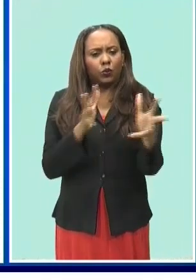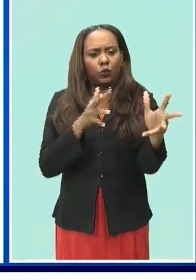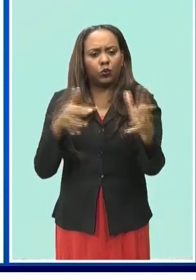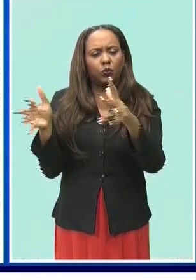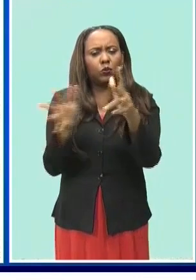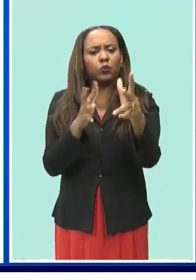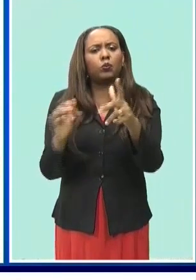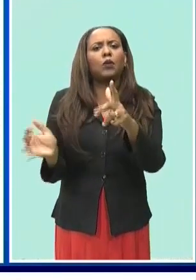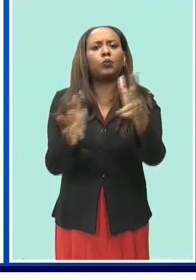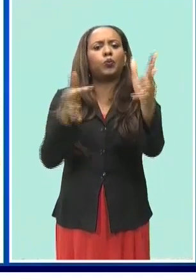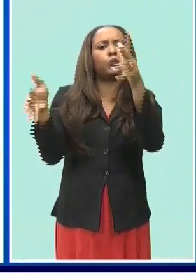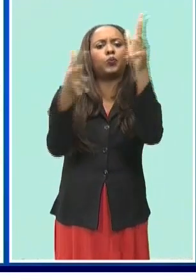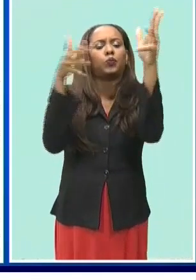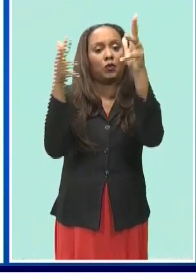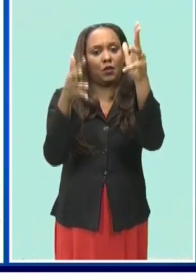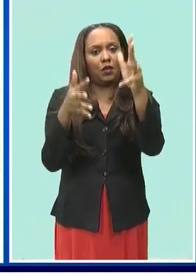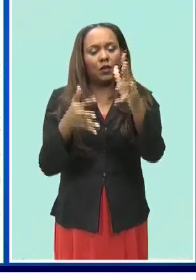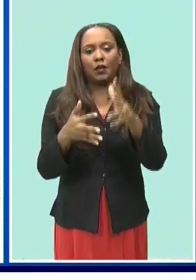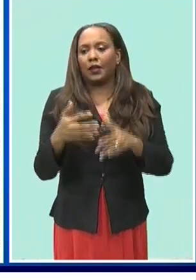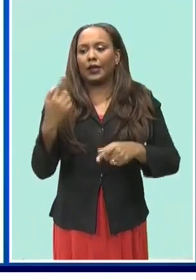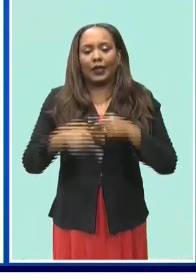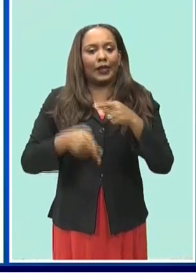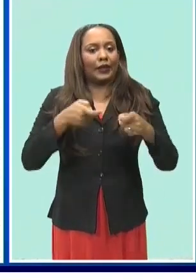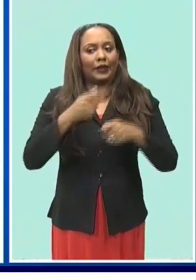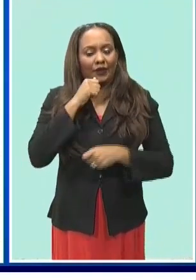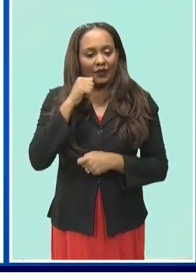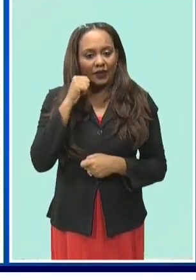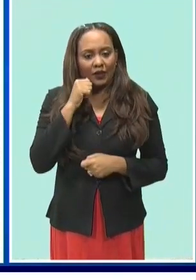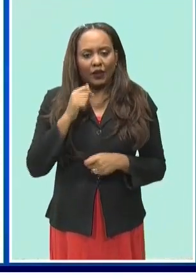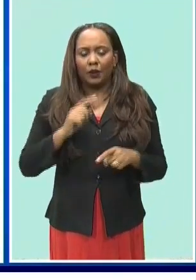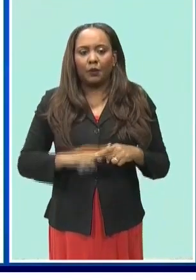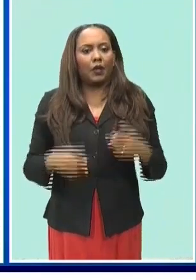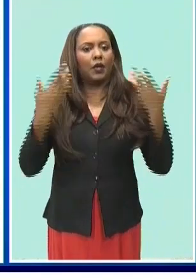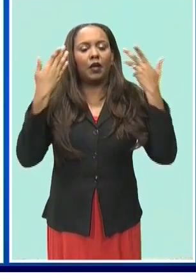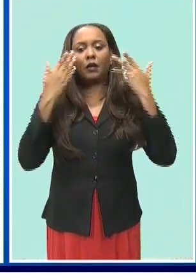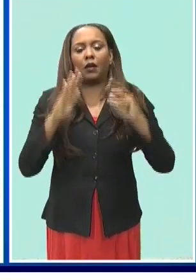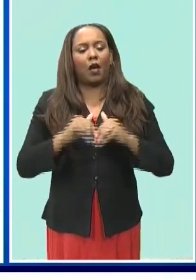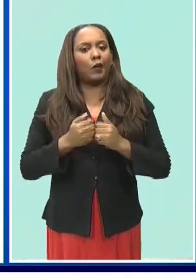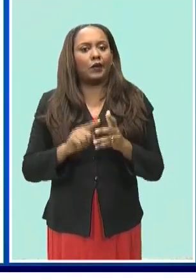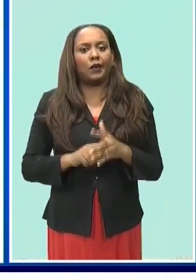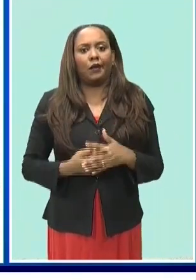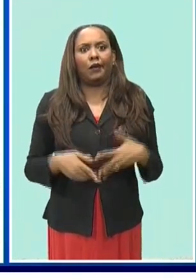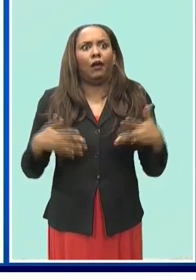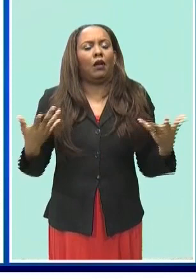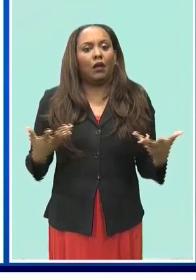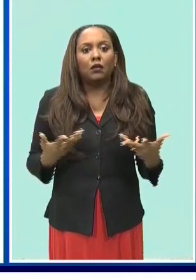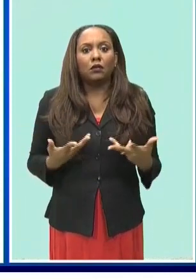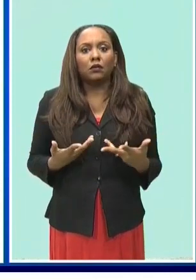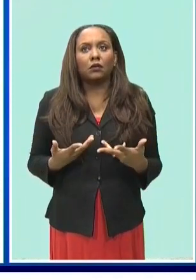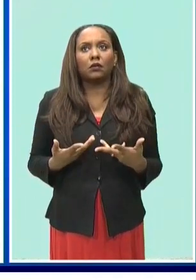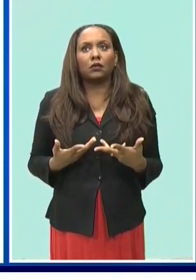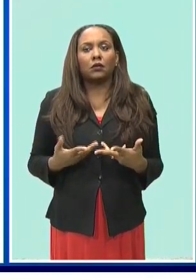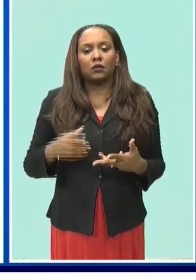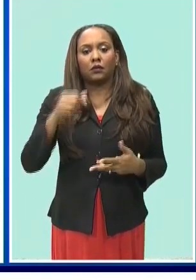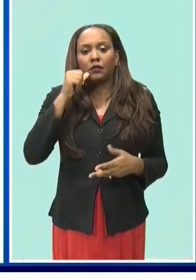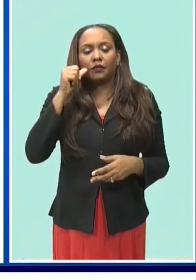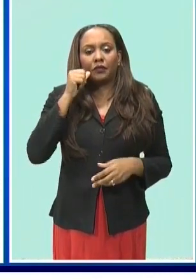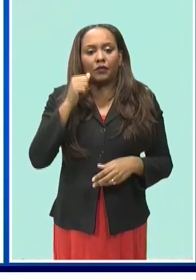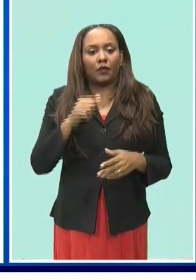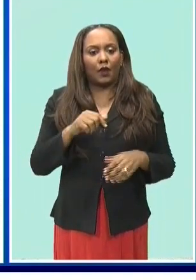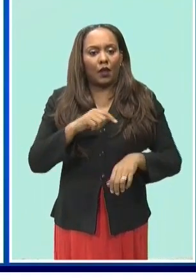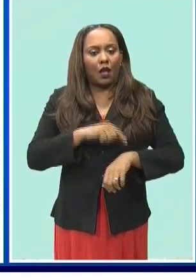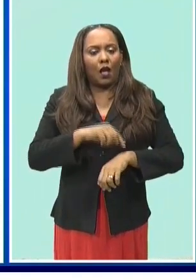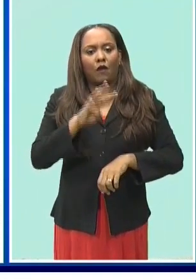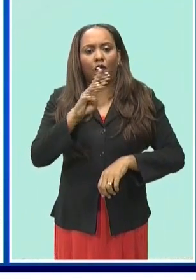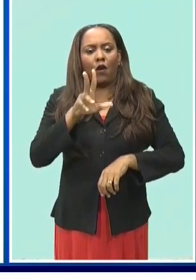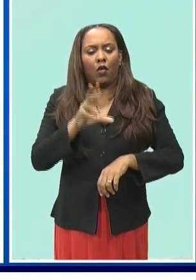handle. Mr. Bino says he's at a loss as to how the fire started. At that time it was 4:30, and we closed at 5. Everybody